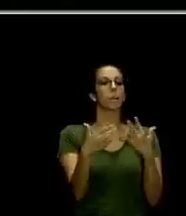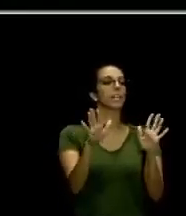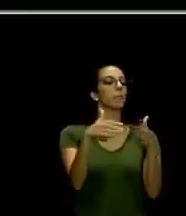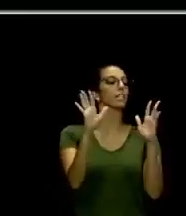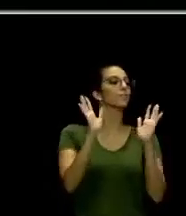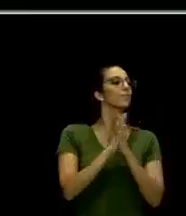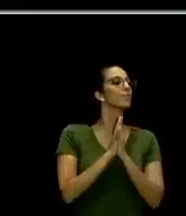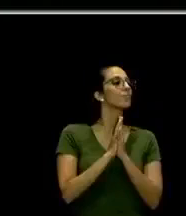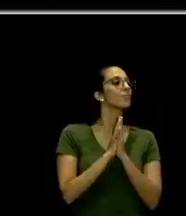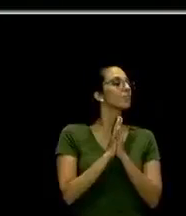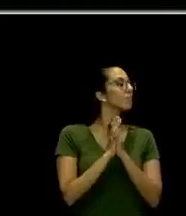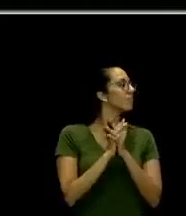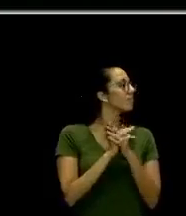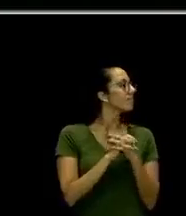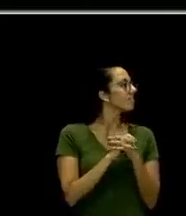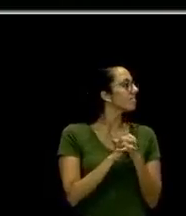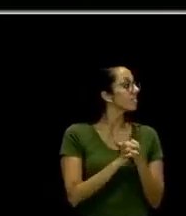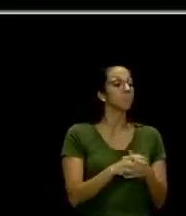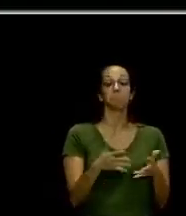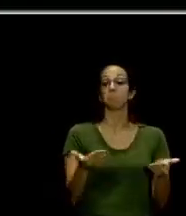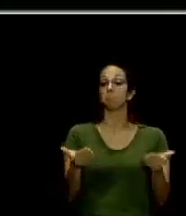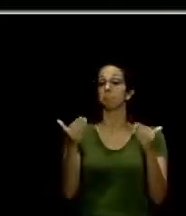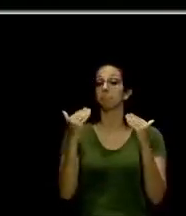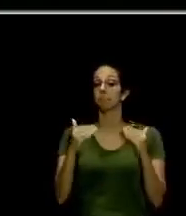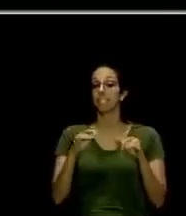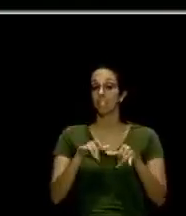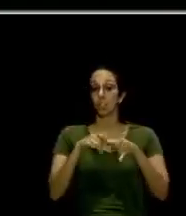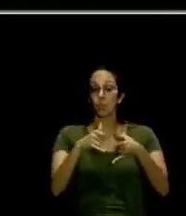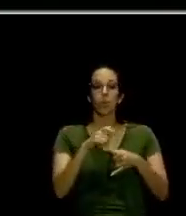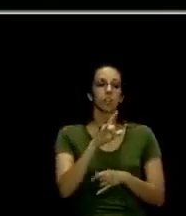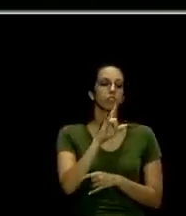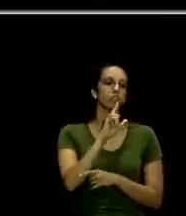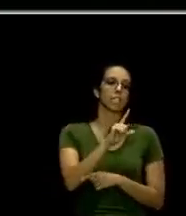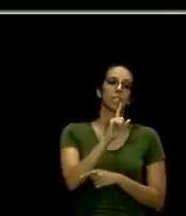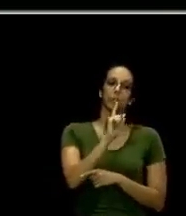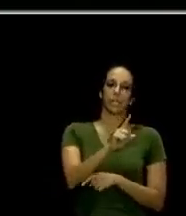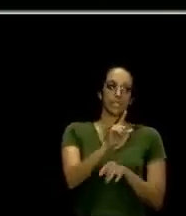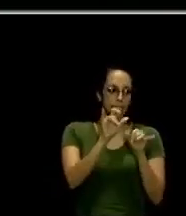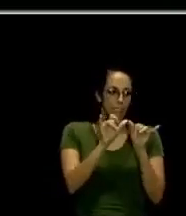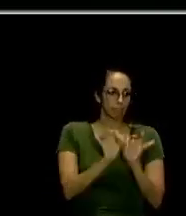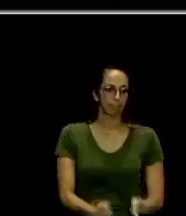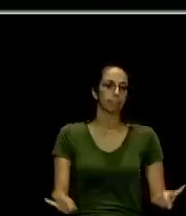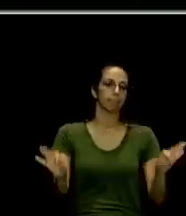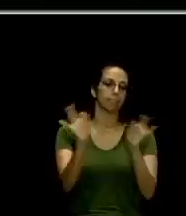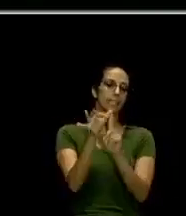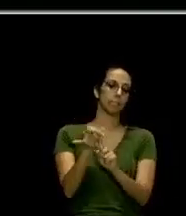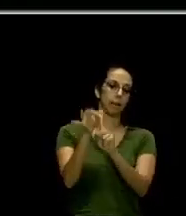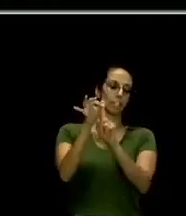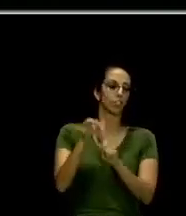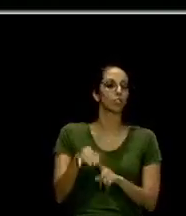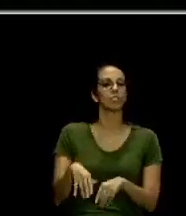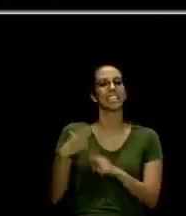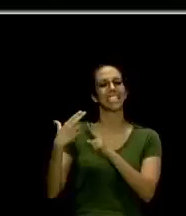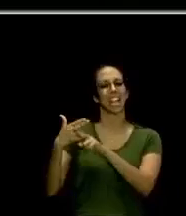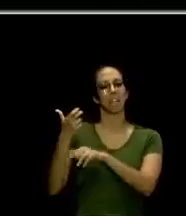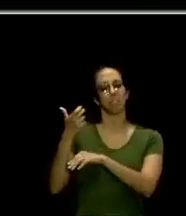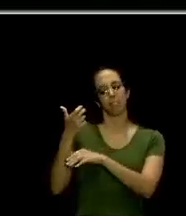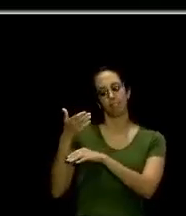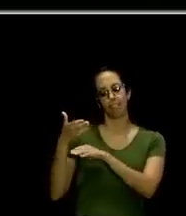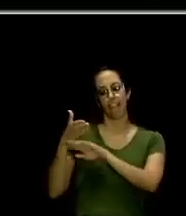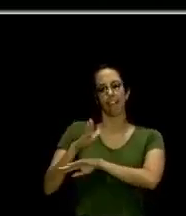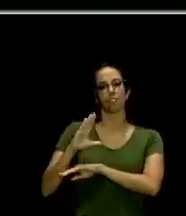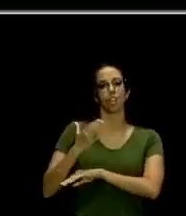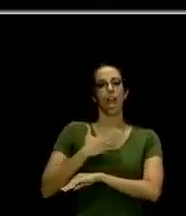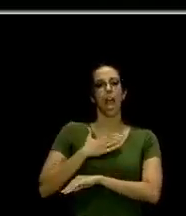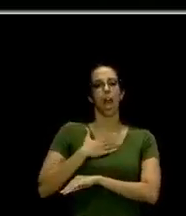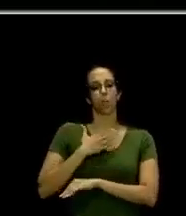Joe. So the next award is really very special award, and it's named after our good friend, Bill